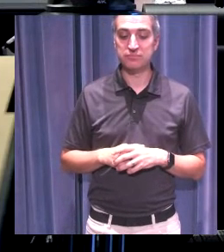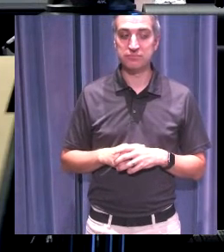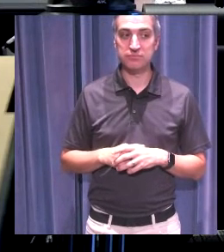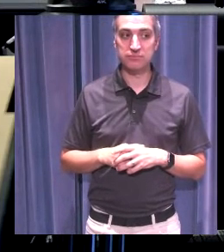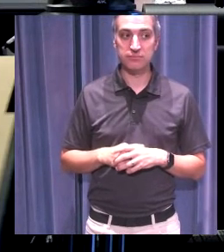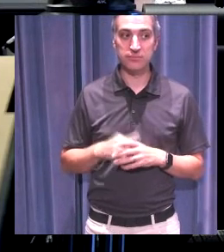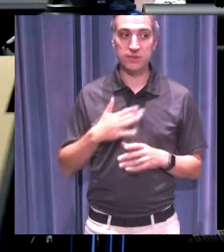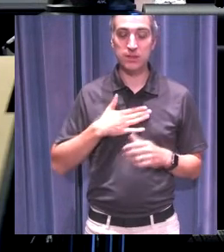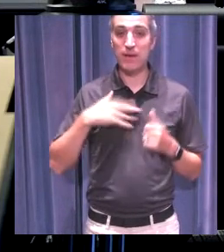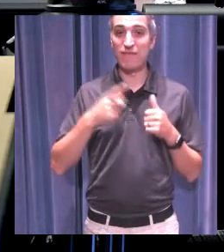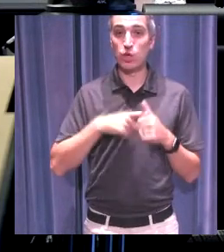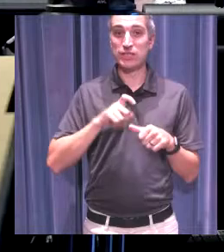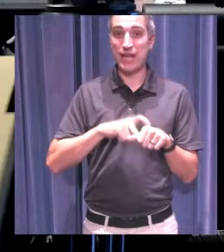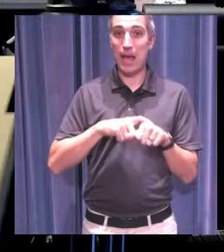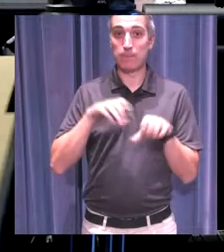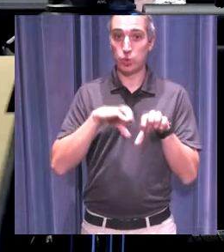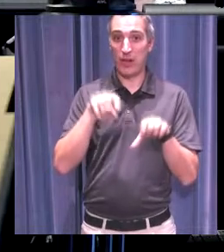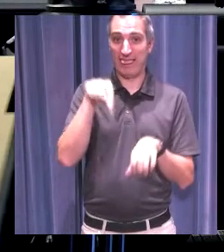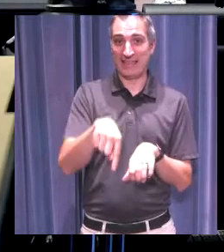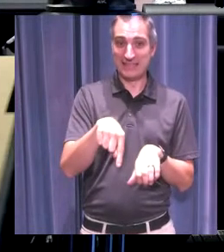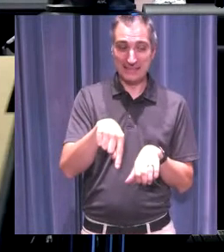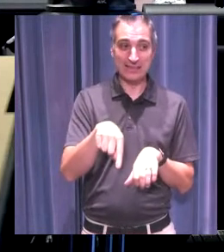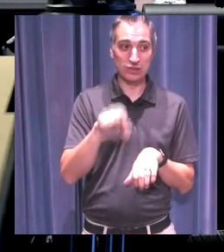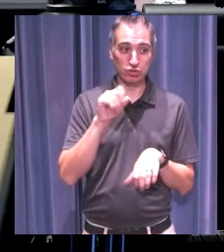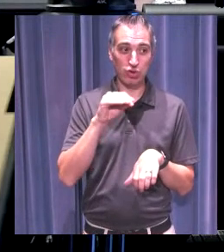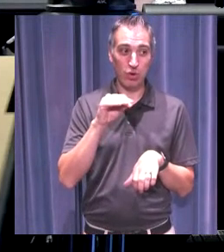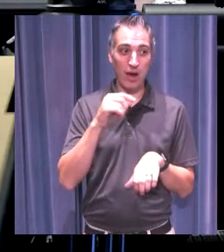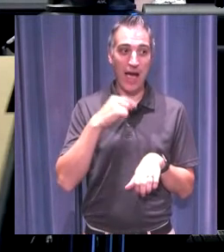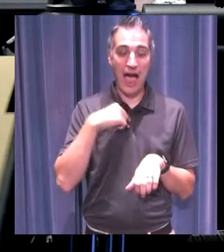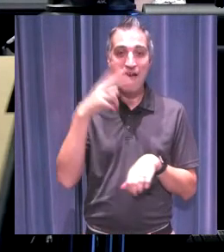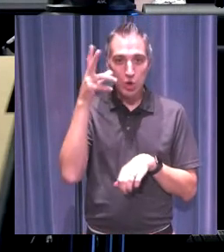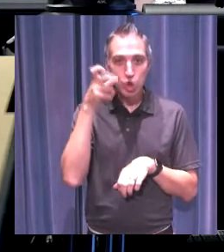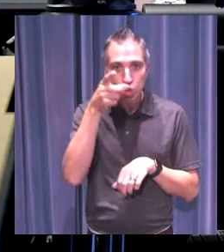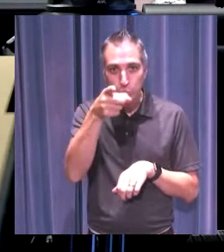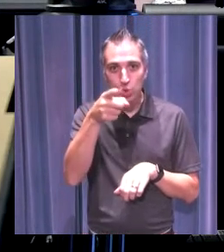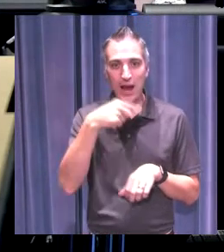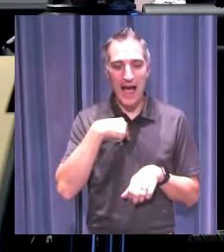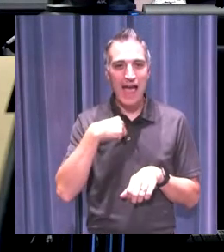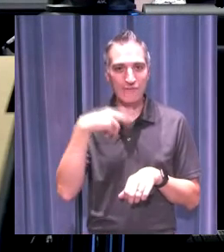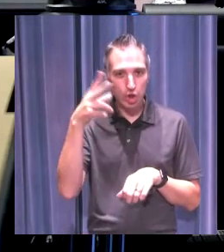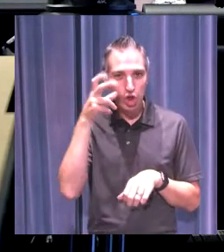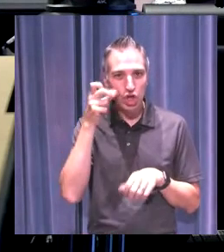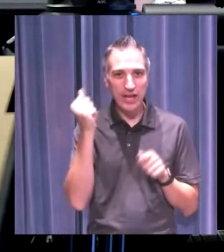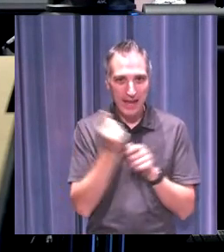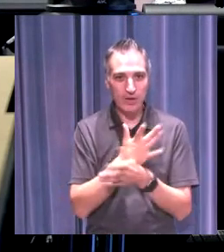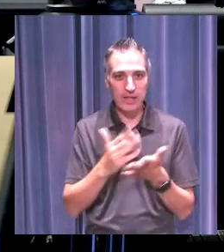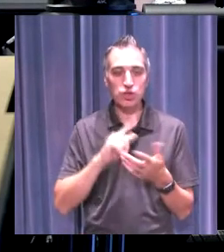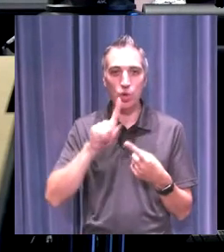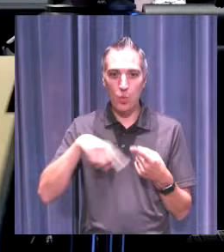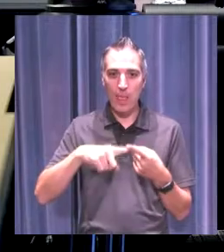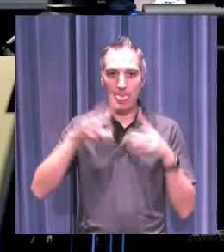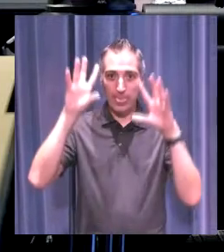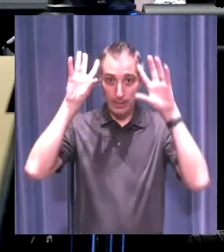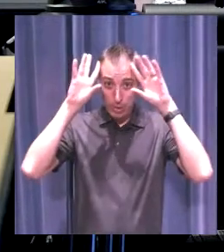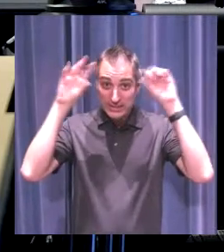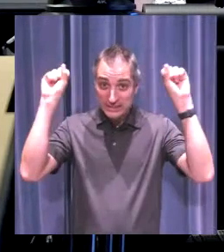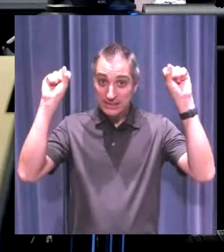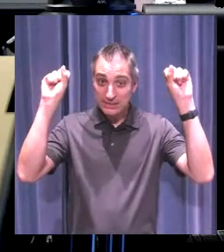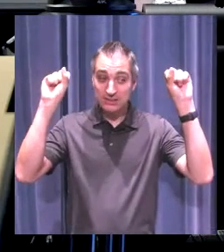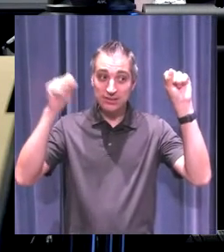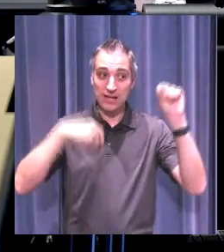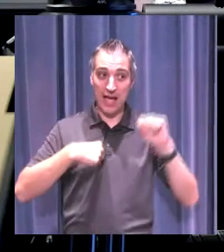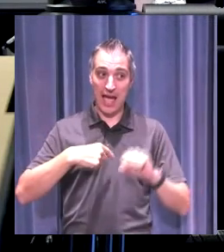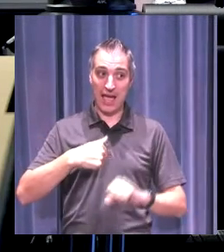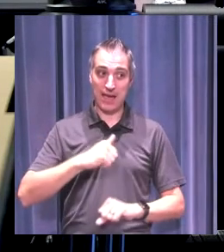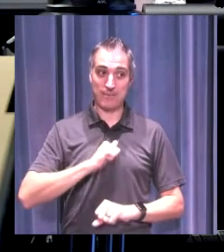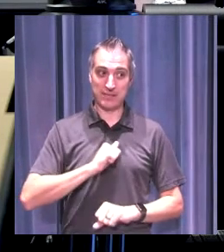This is my first time doing this, so I've heard your voice. I've heard everything. So when it comes to the president, I